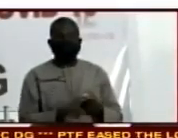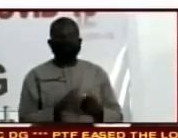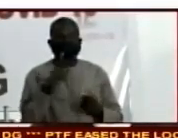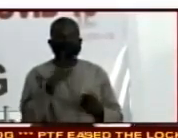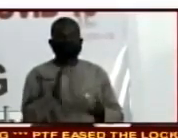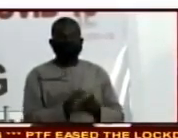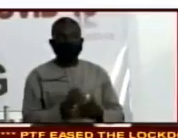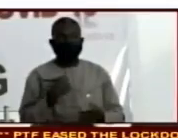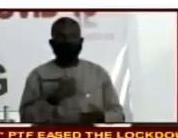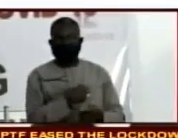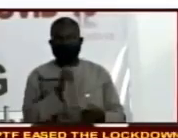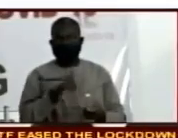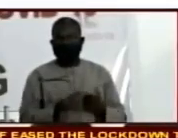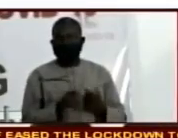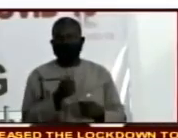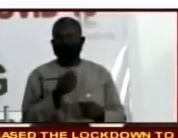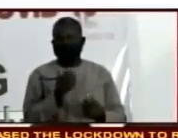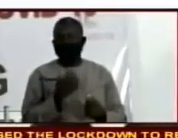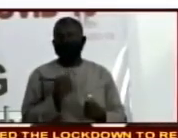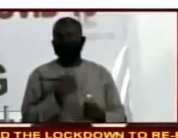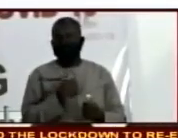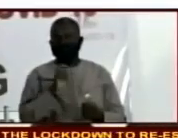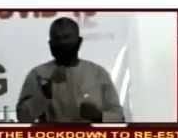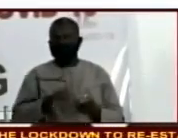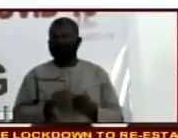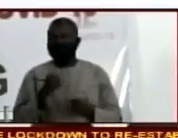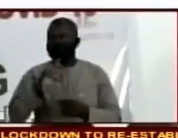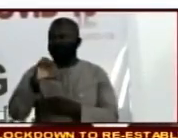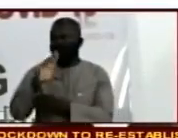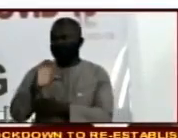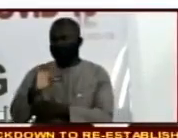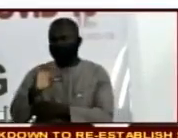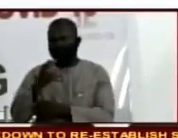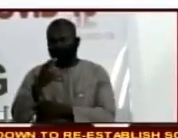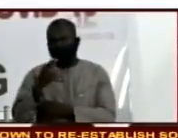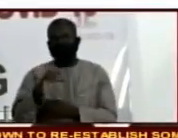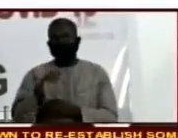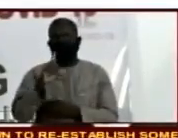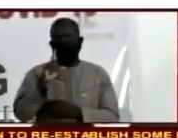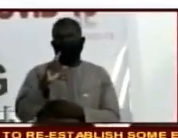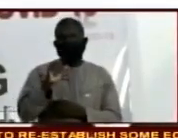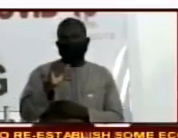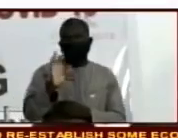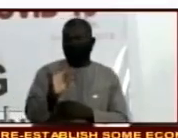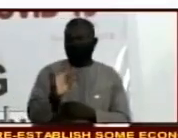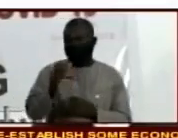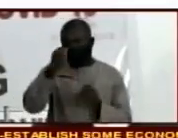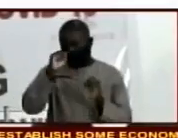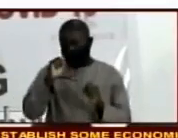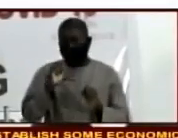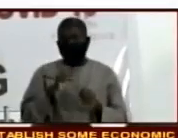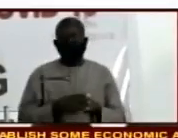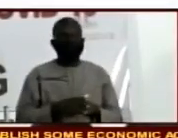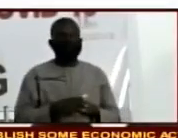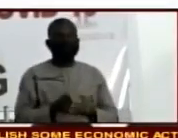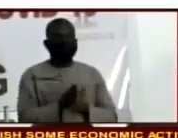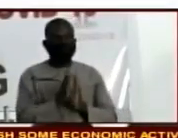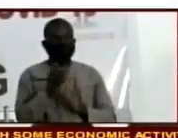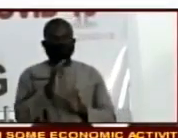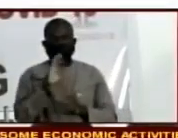29, 2020 directive from Mr. President directing the Honorable Minister of Humanitarian